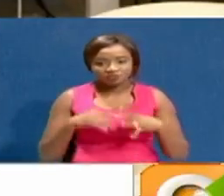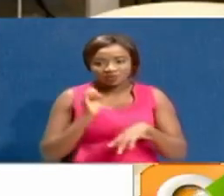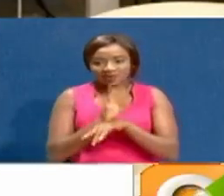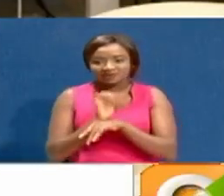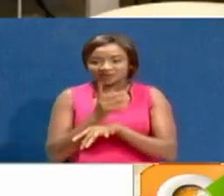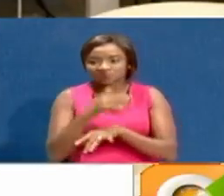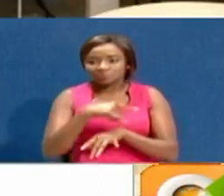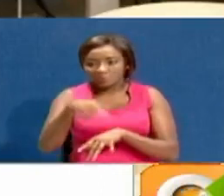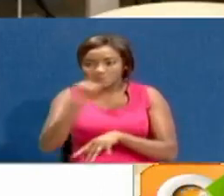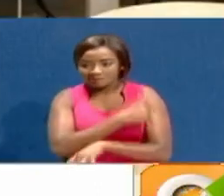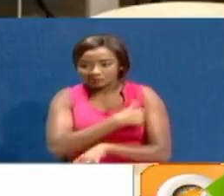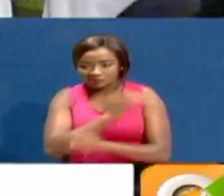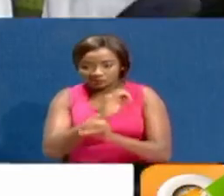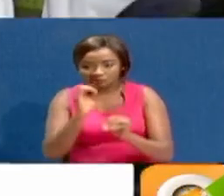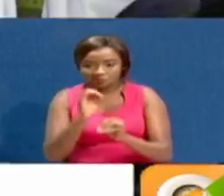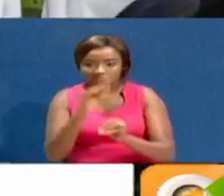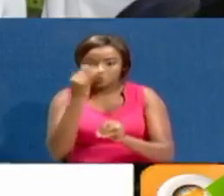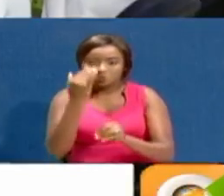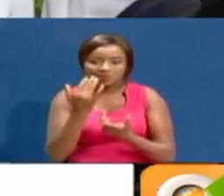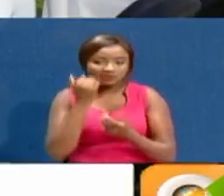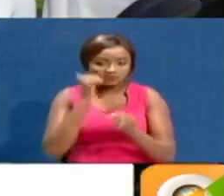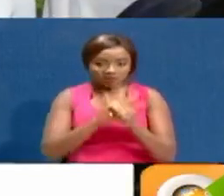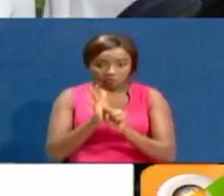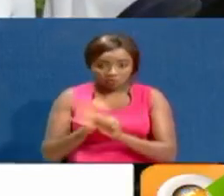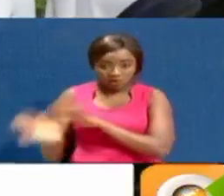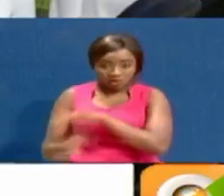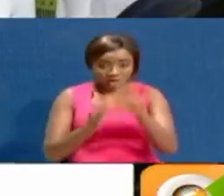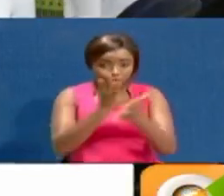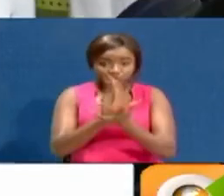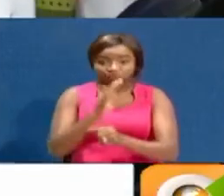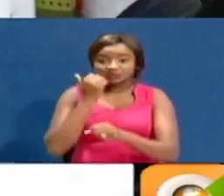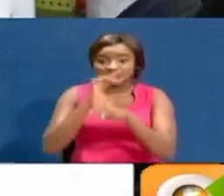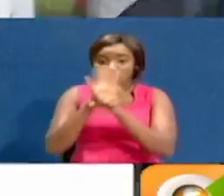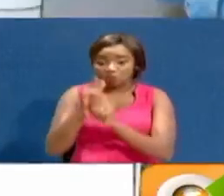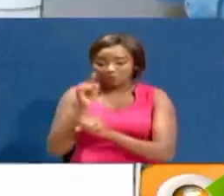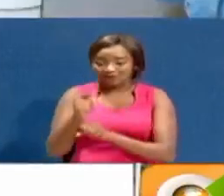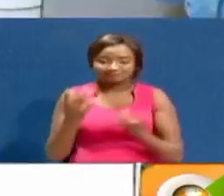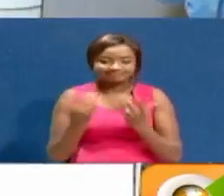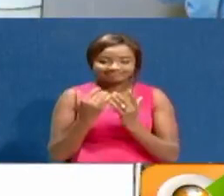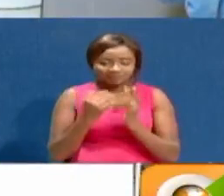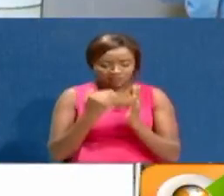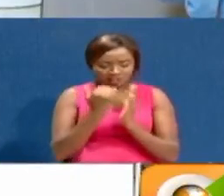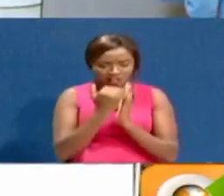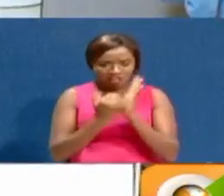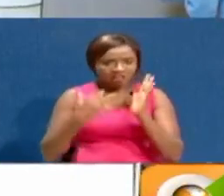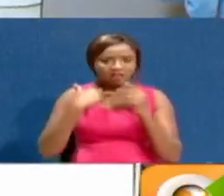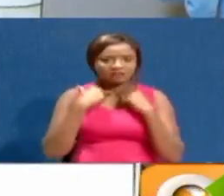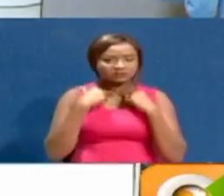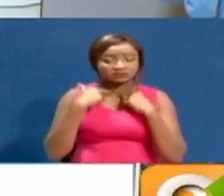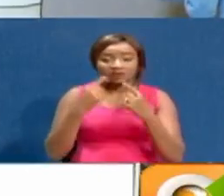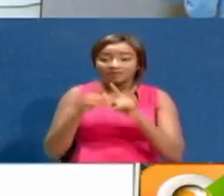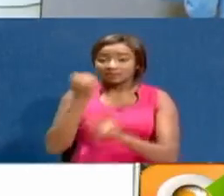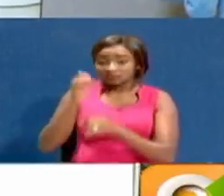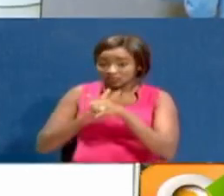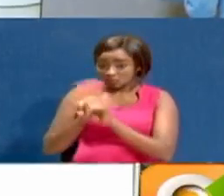go to hospital unless really, really necessary. And even though COVID-19 adds to the already demanding schedules, the virus has served them a